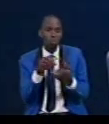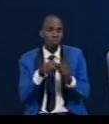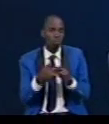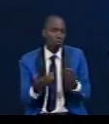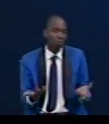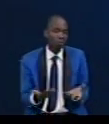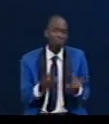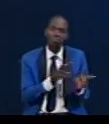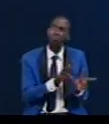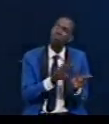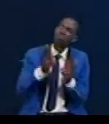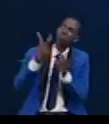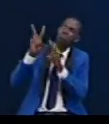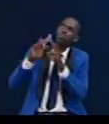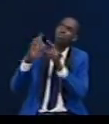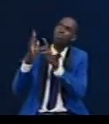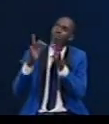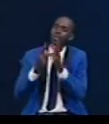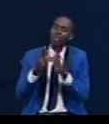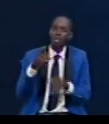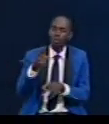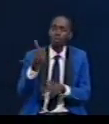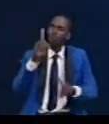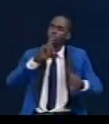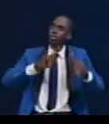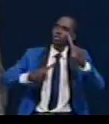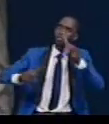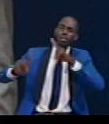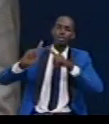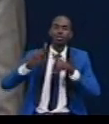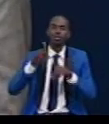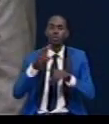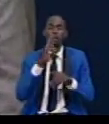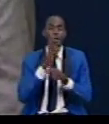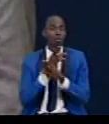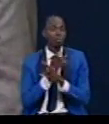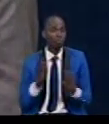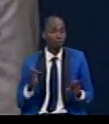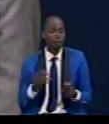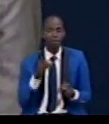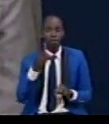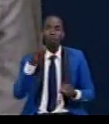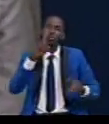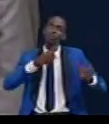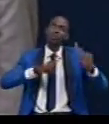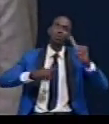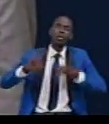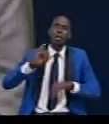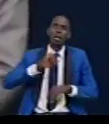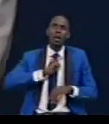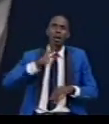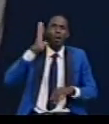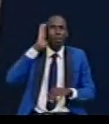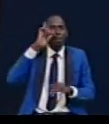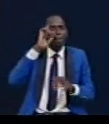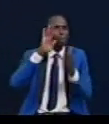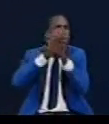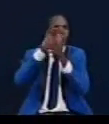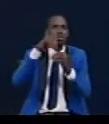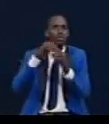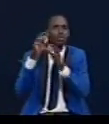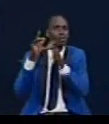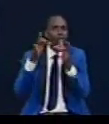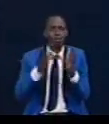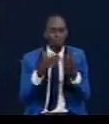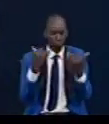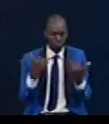your own freedom, and you say, I'm going to believe in Jesus tonight, and as I believe and